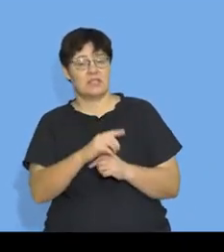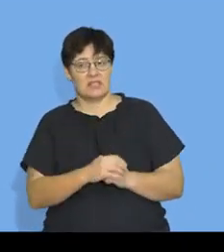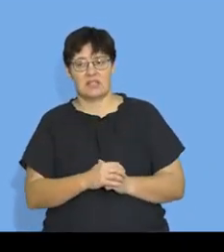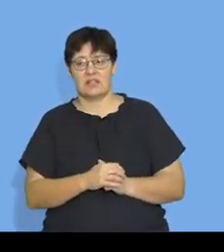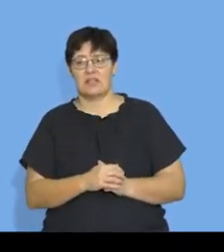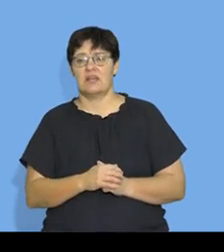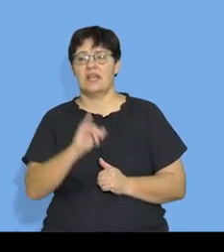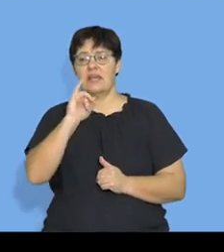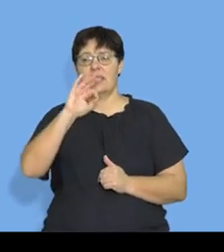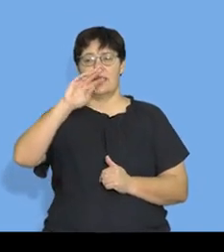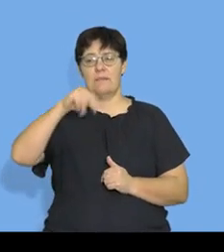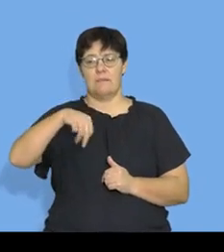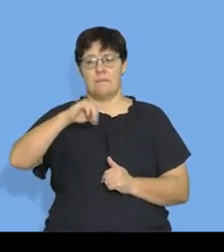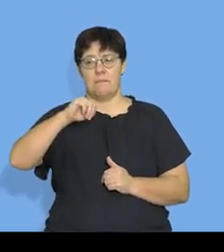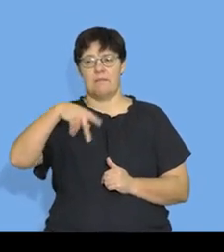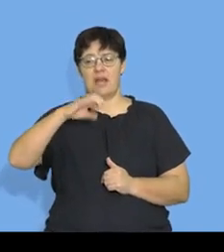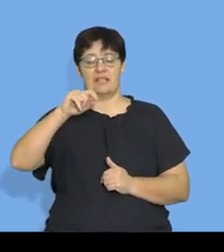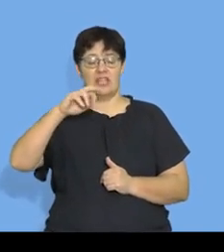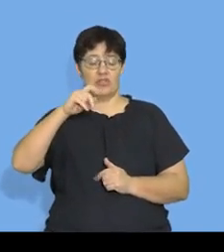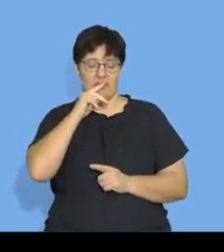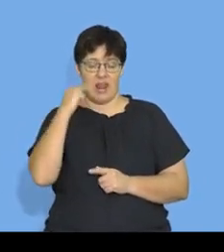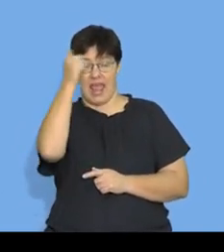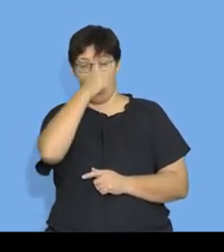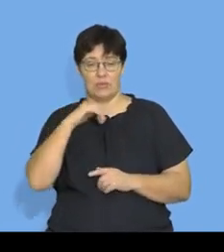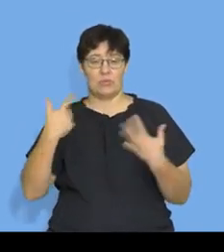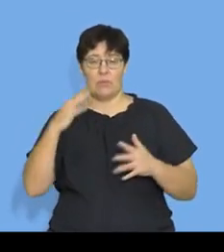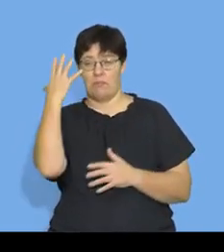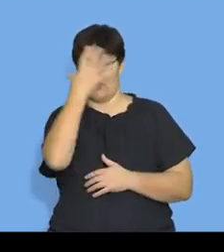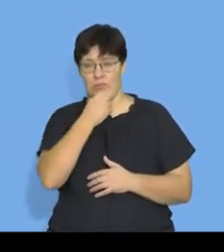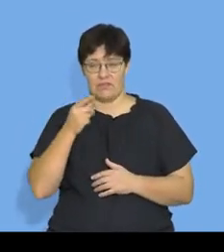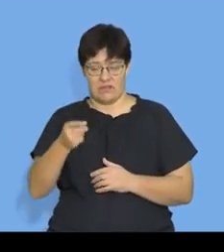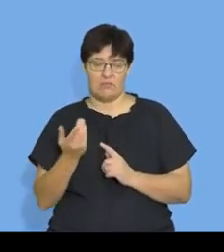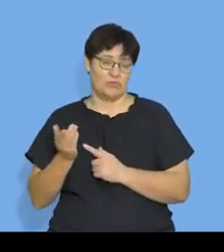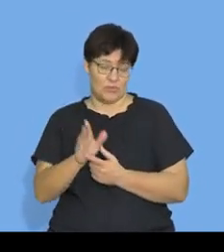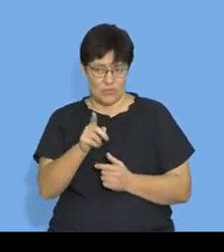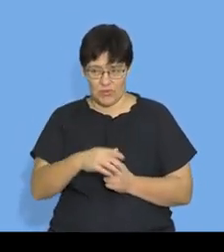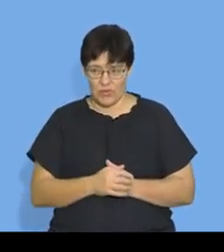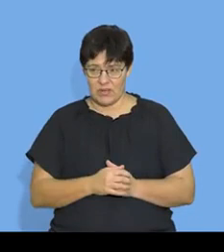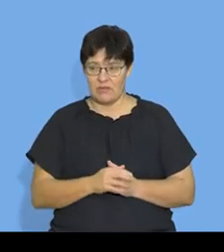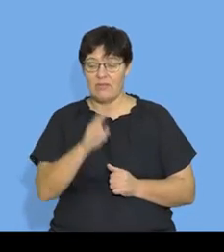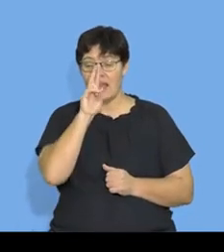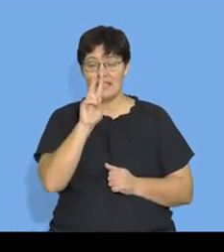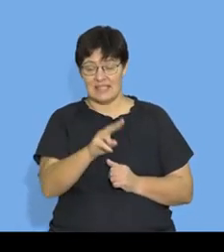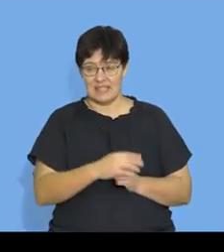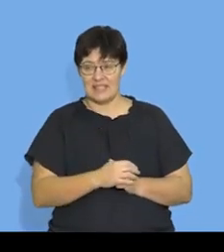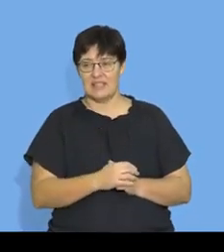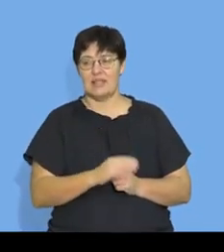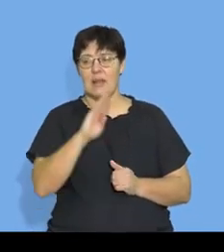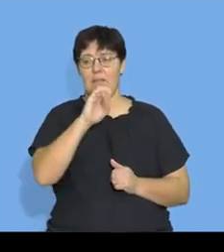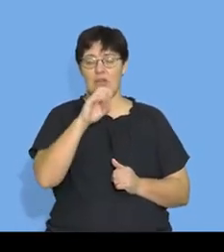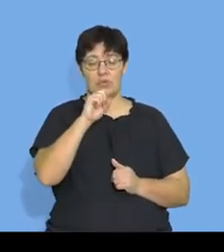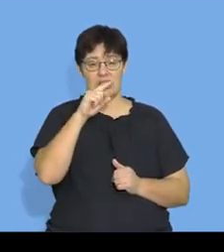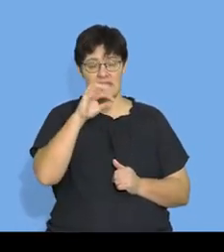refer to as is called implantation. I have a beautiful image here which I'd like to show to you. So here we're seeing